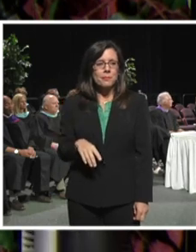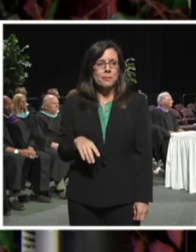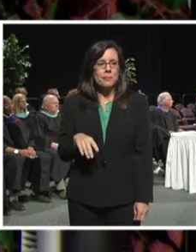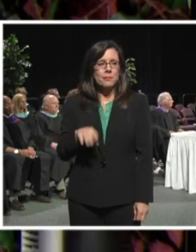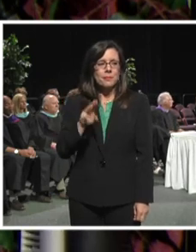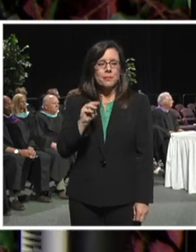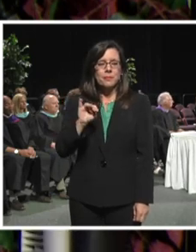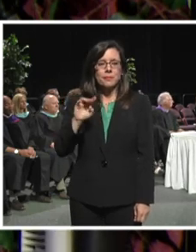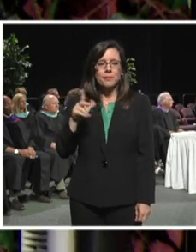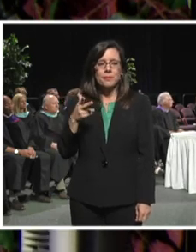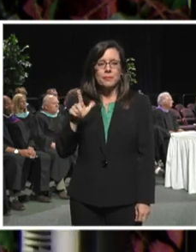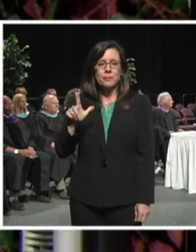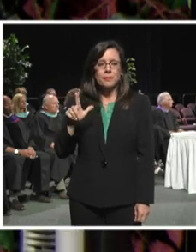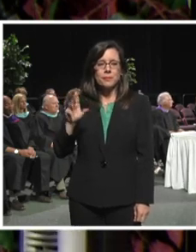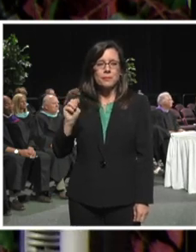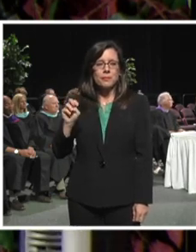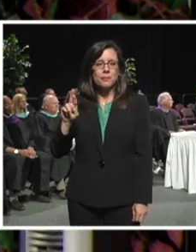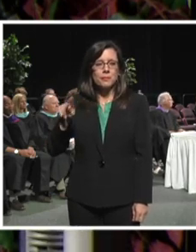Mr. Michael Murray,